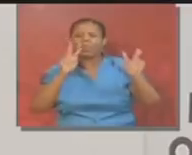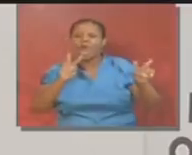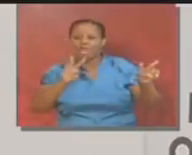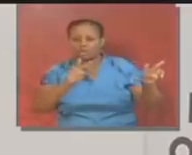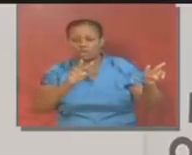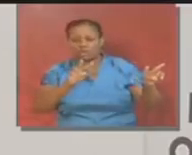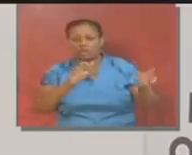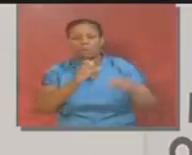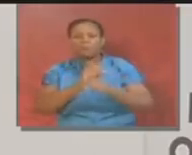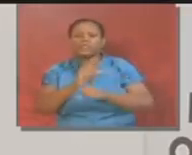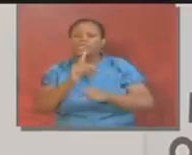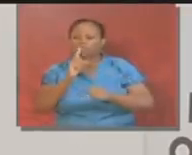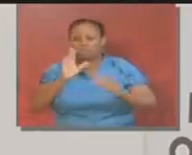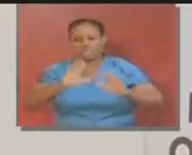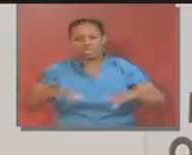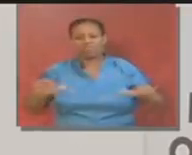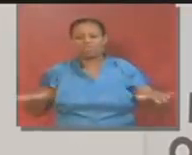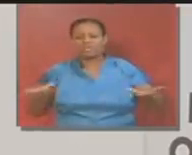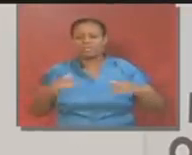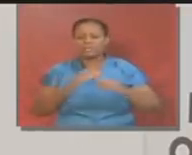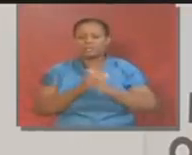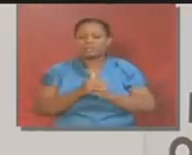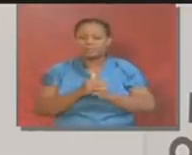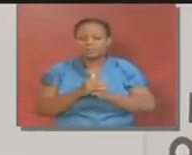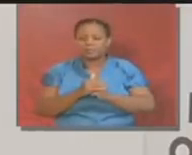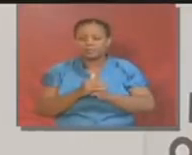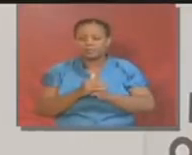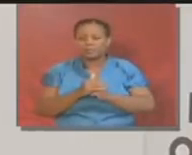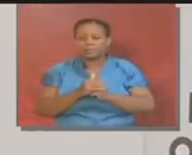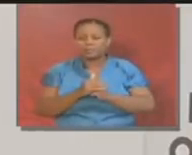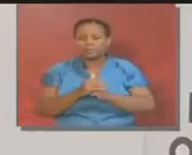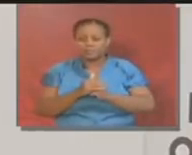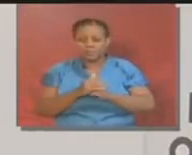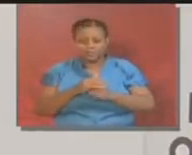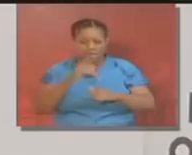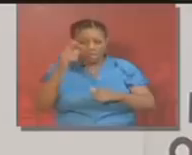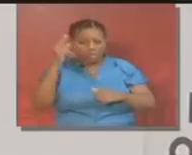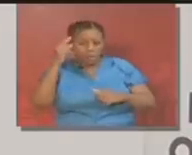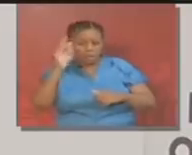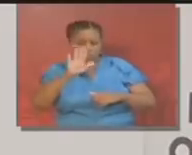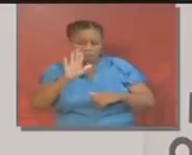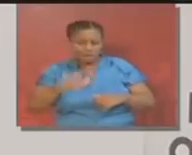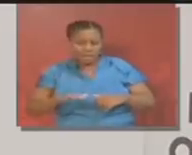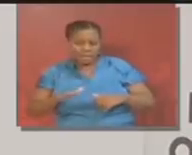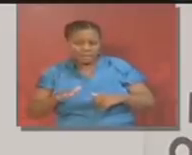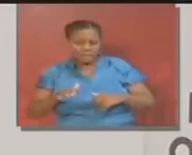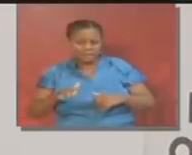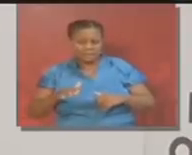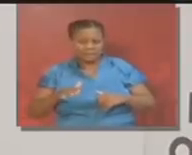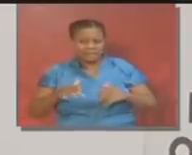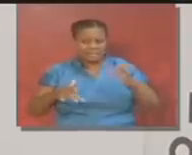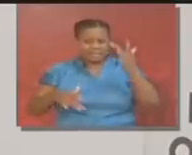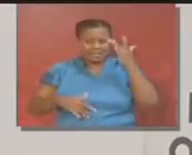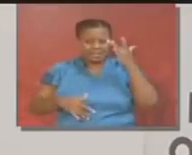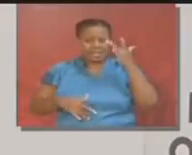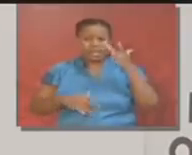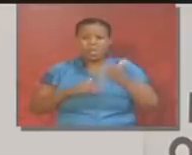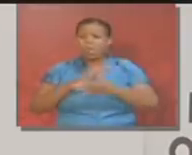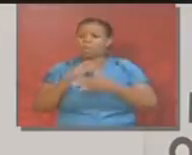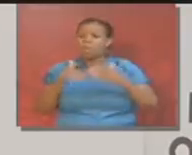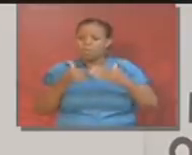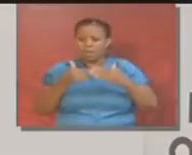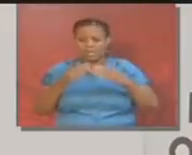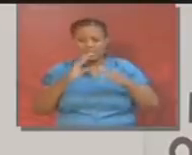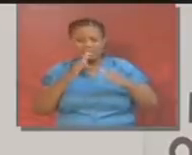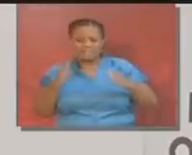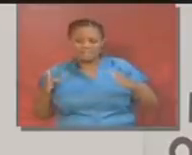look out for. And be demanding. If you find your child looks like it might be MIS-C, when you go to your hospital or to your